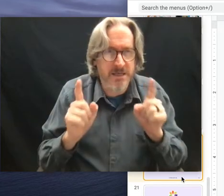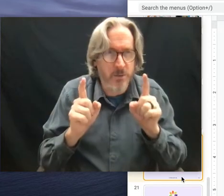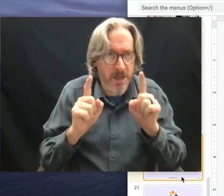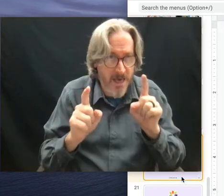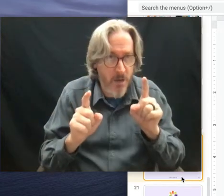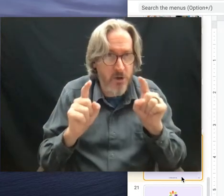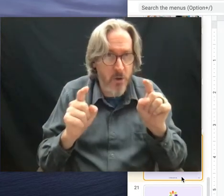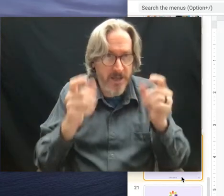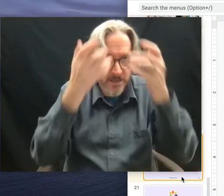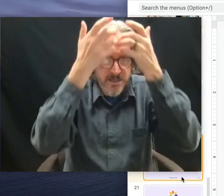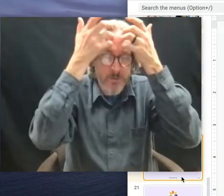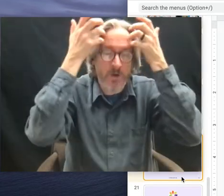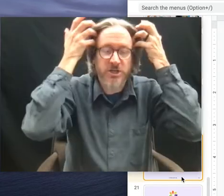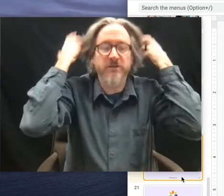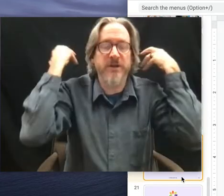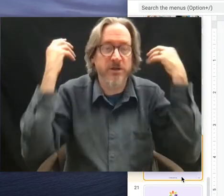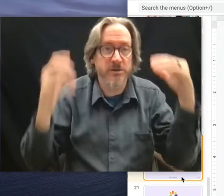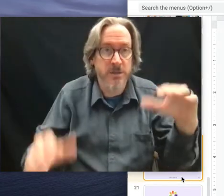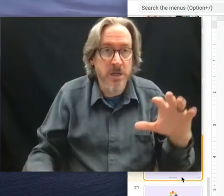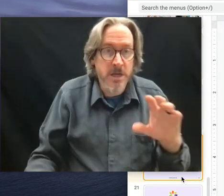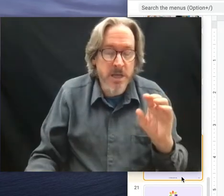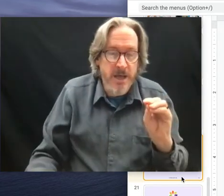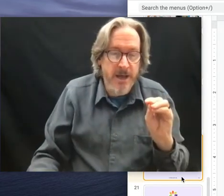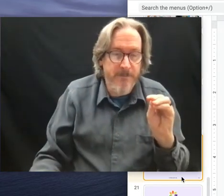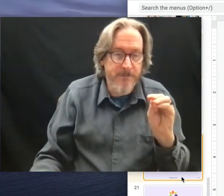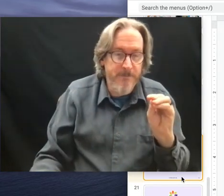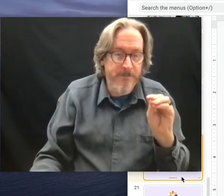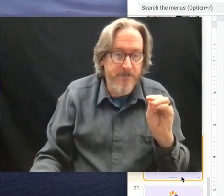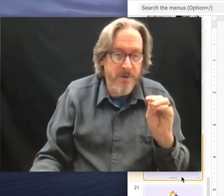because I think it will help going into them and watching the videos.